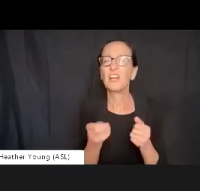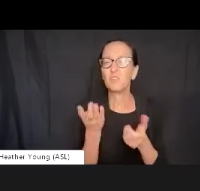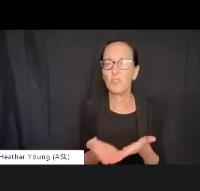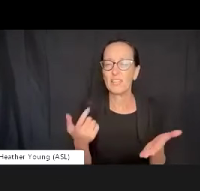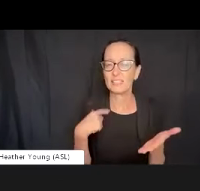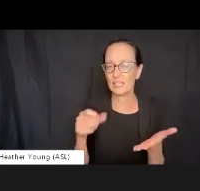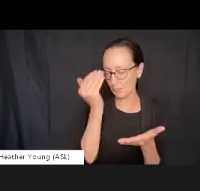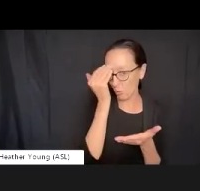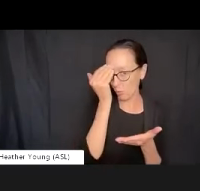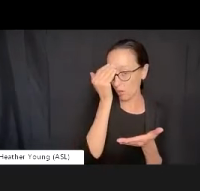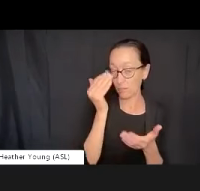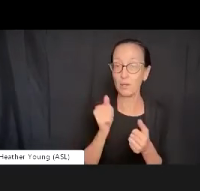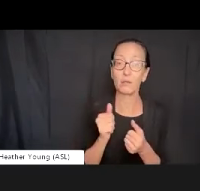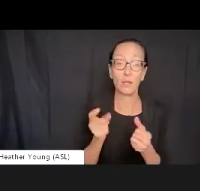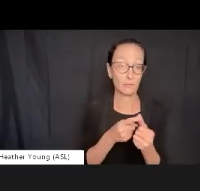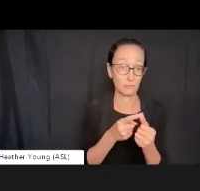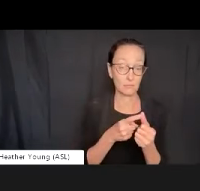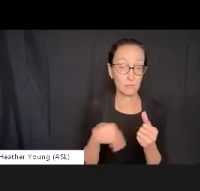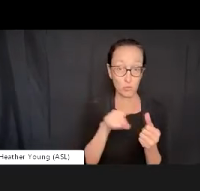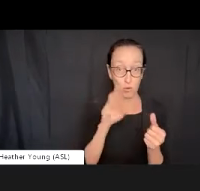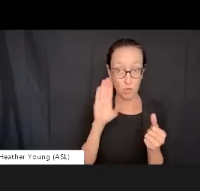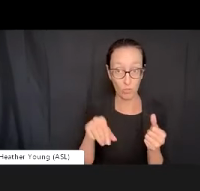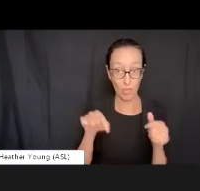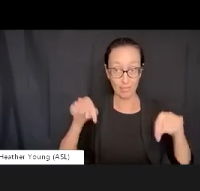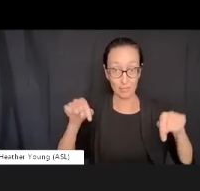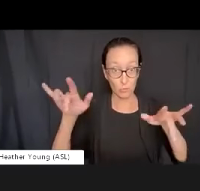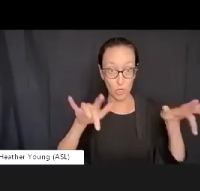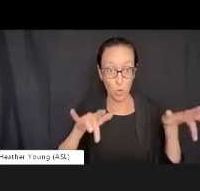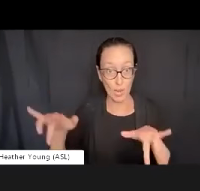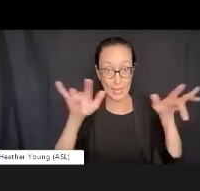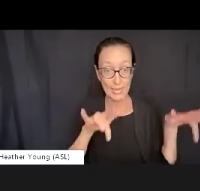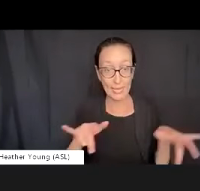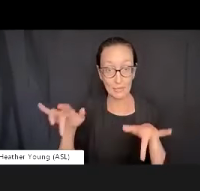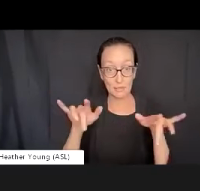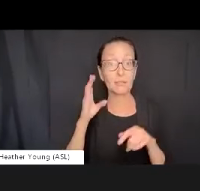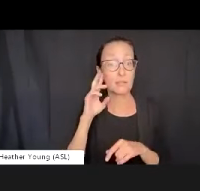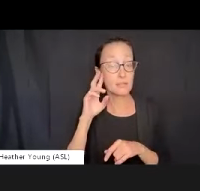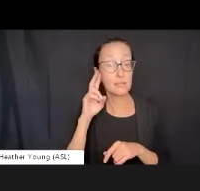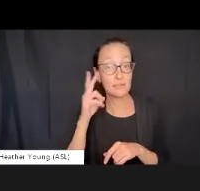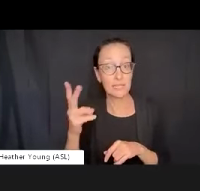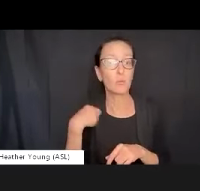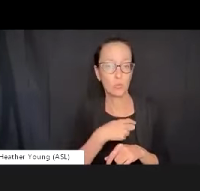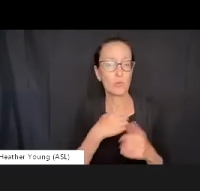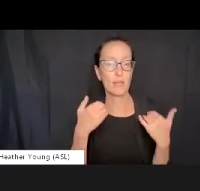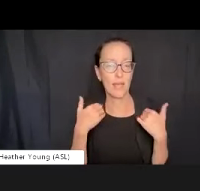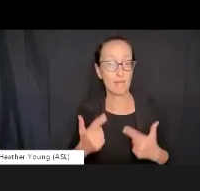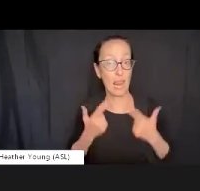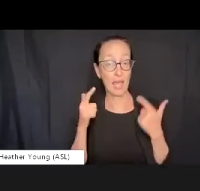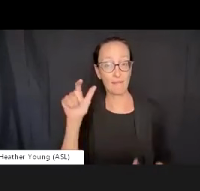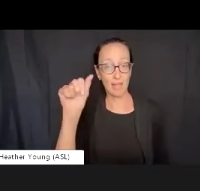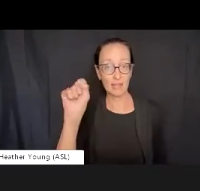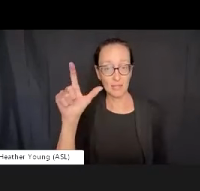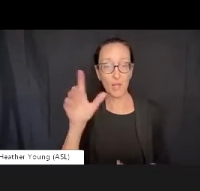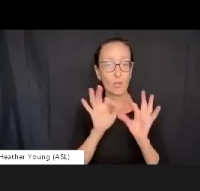Number one, hopefully you know that this town hall is being recorded. And as you can see, we do have live ASL interpretation.